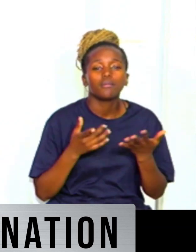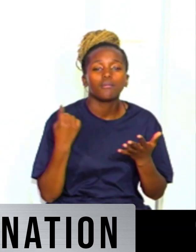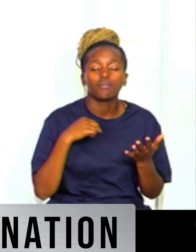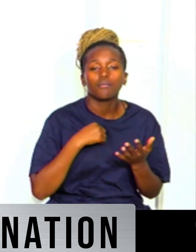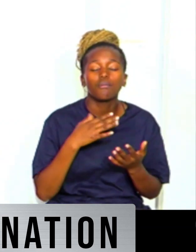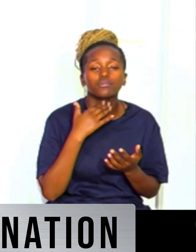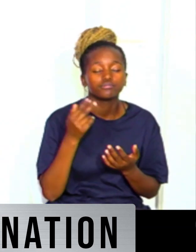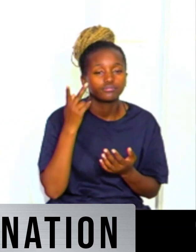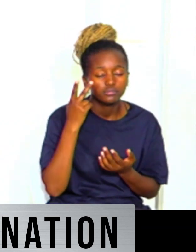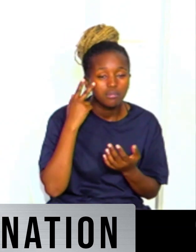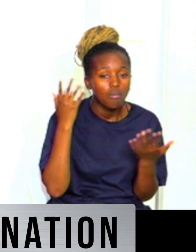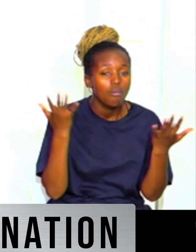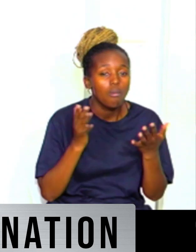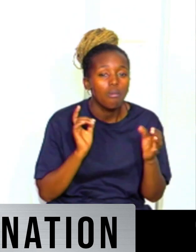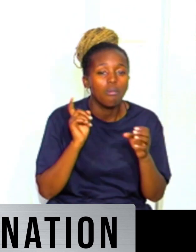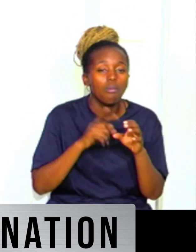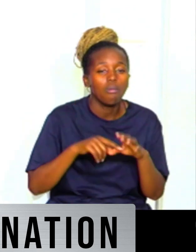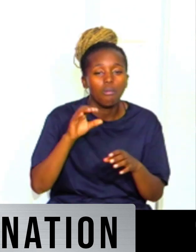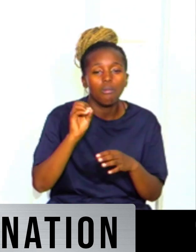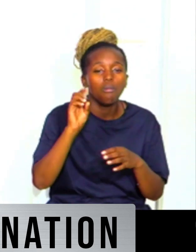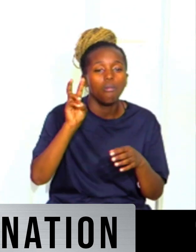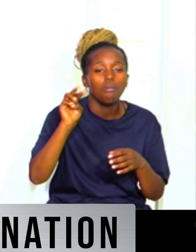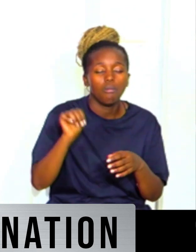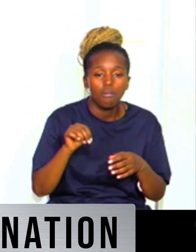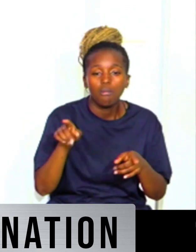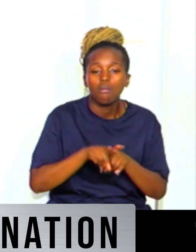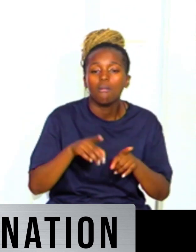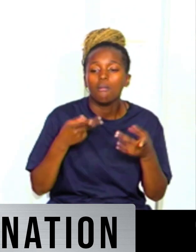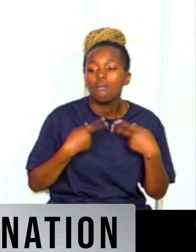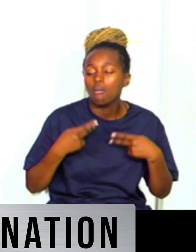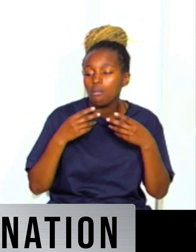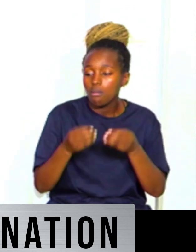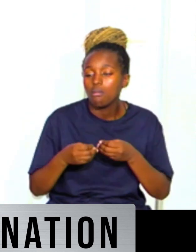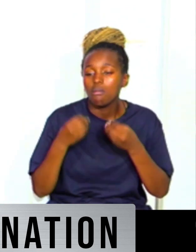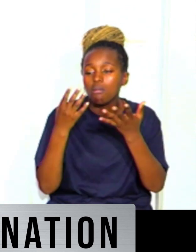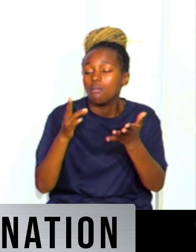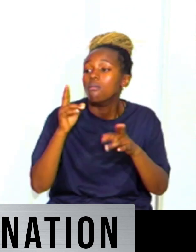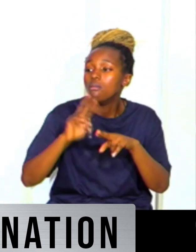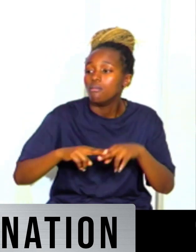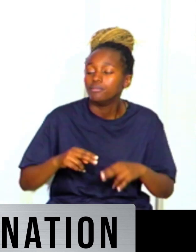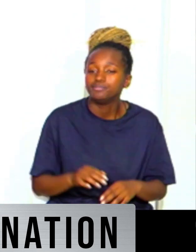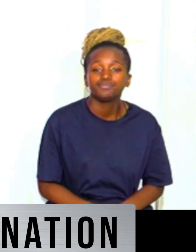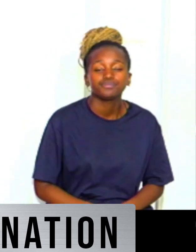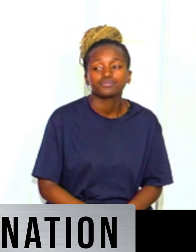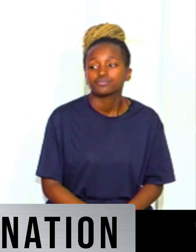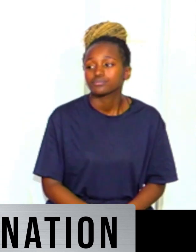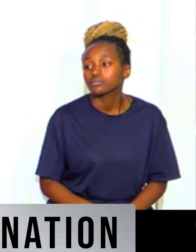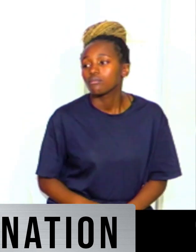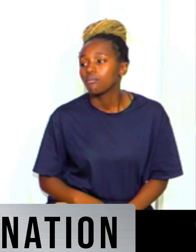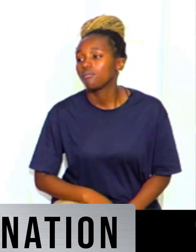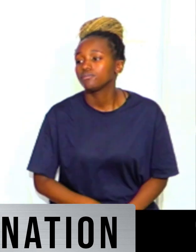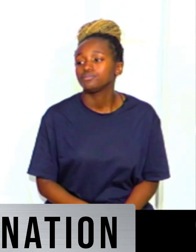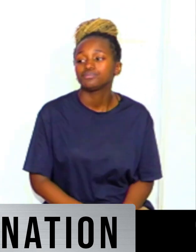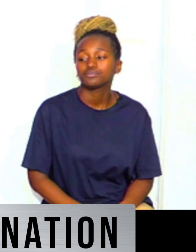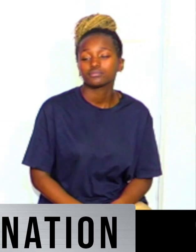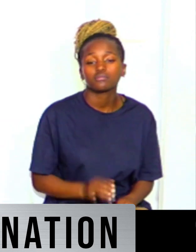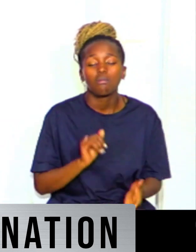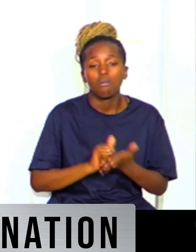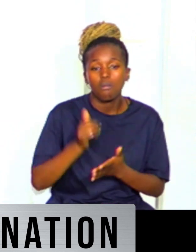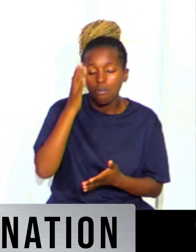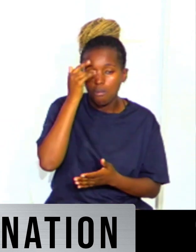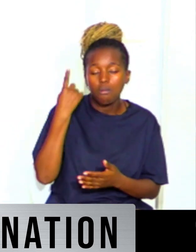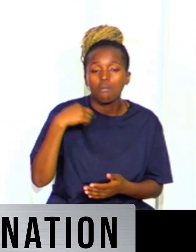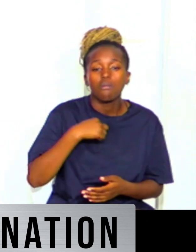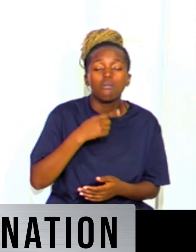na gani? Party ODM. Na akapewa. That's the reason why unasikia watu wanasema that you cannot talk about Kenyan issue